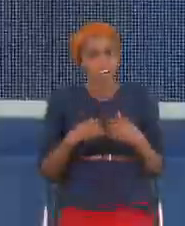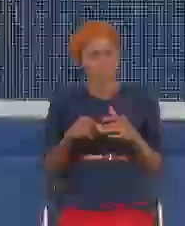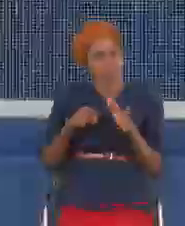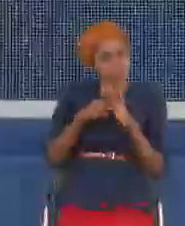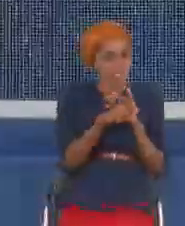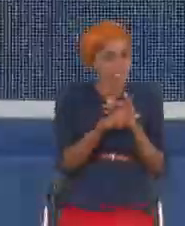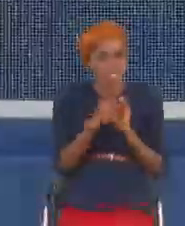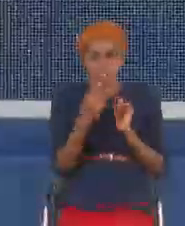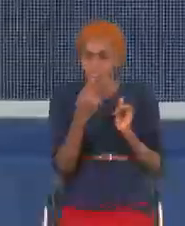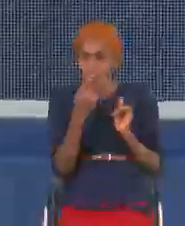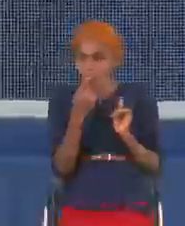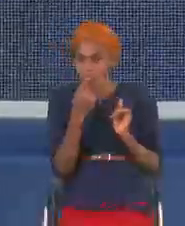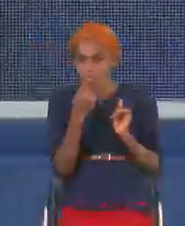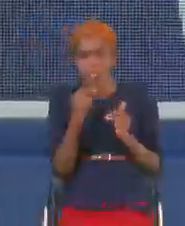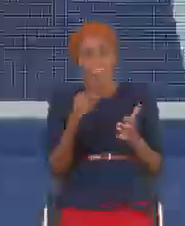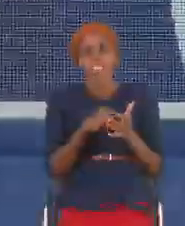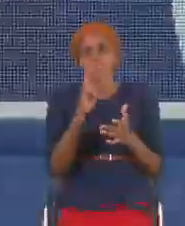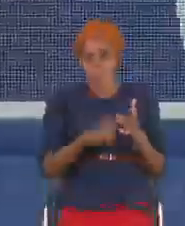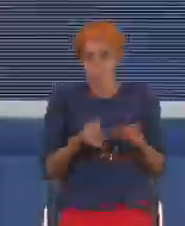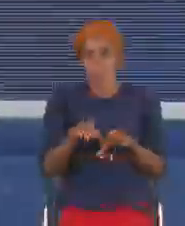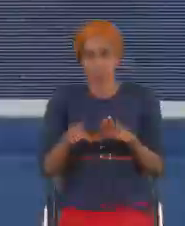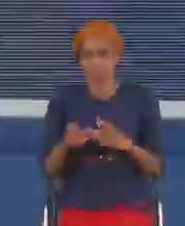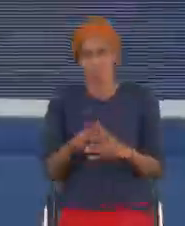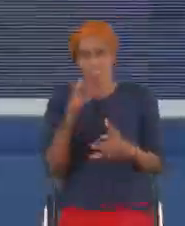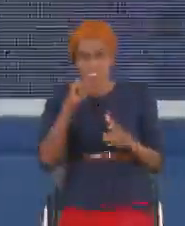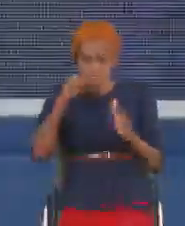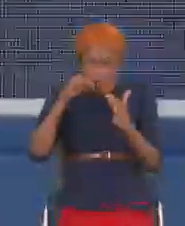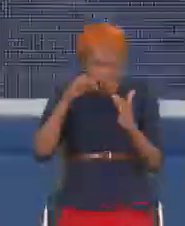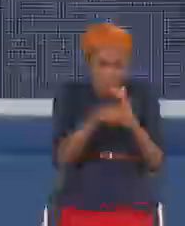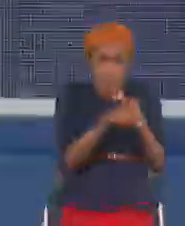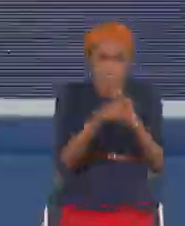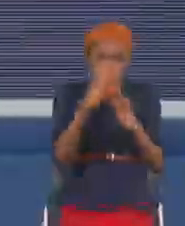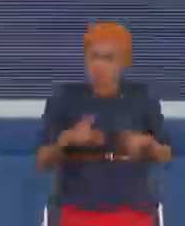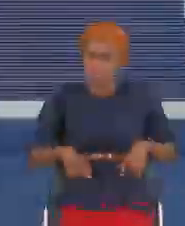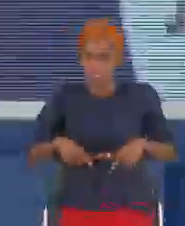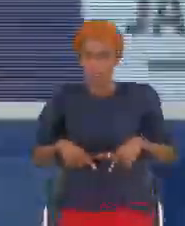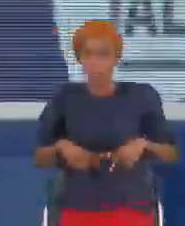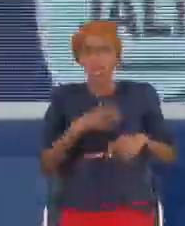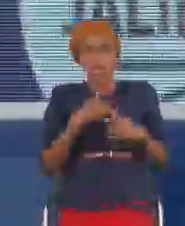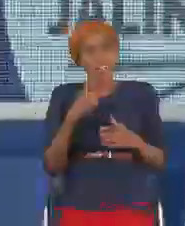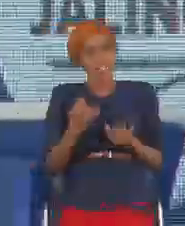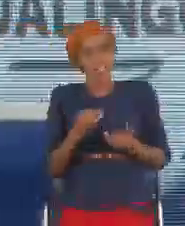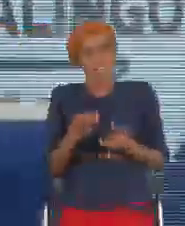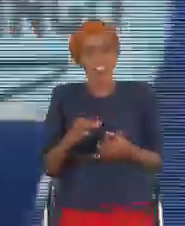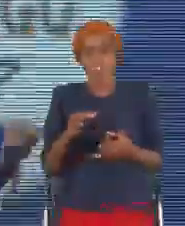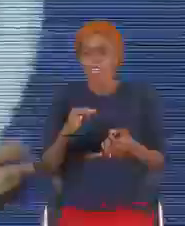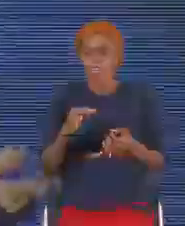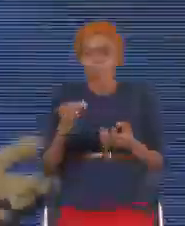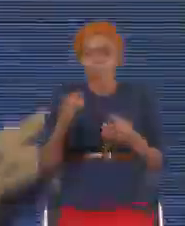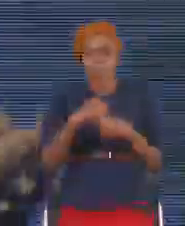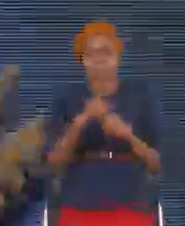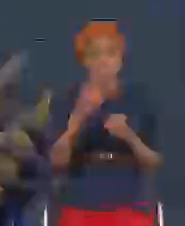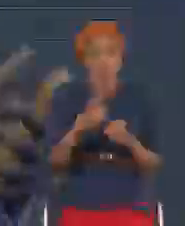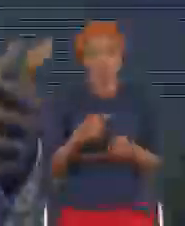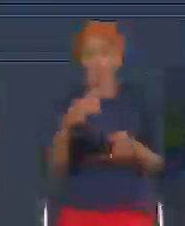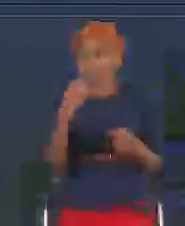piercing tongue, that's what they do. They pierce your life, and they pinch your life, and they make you say,